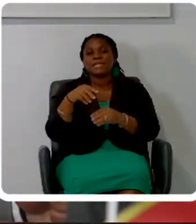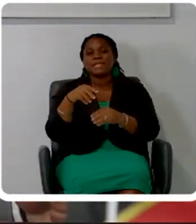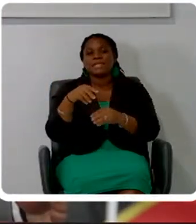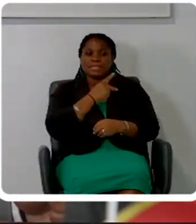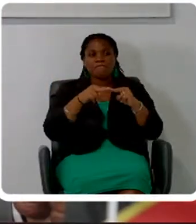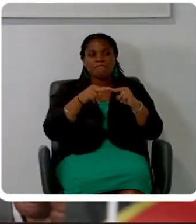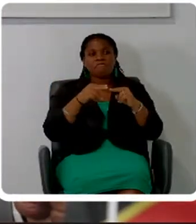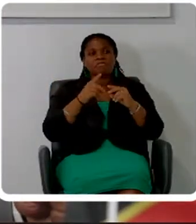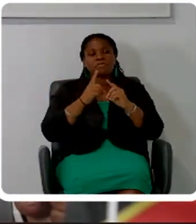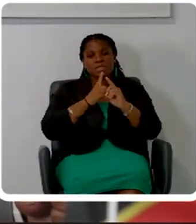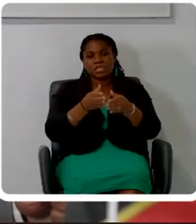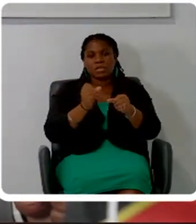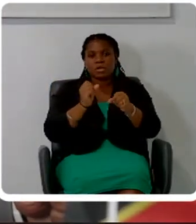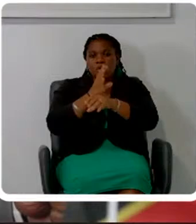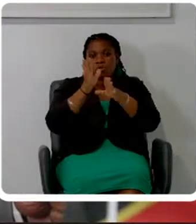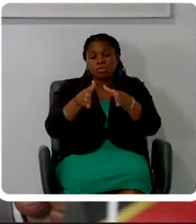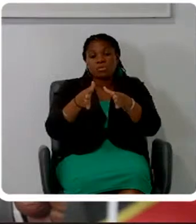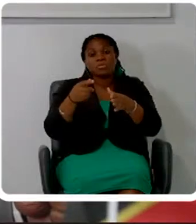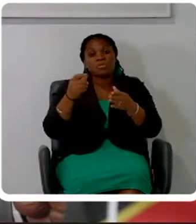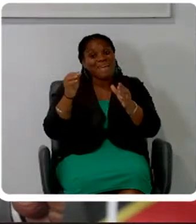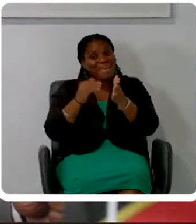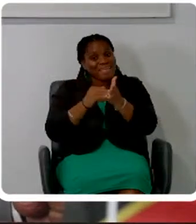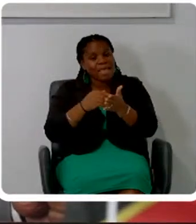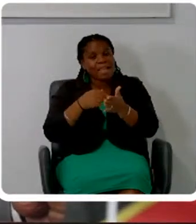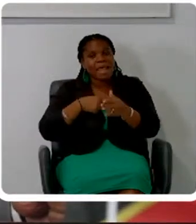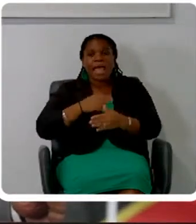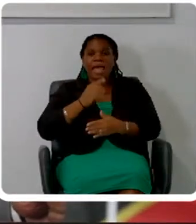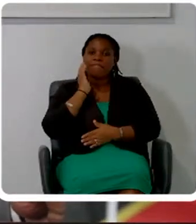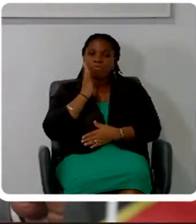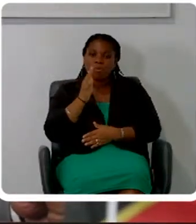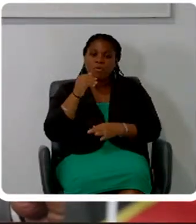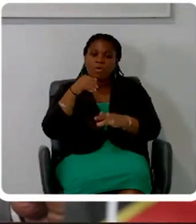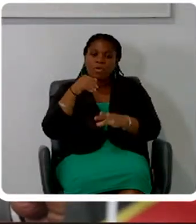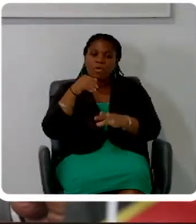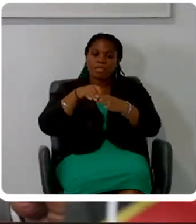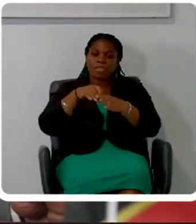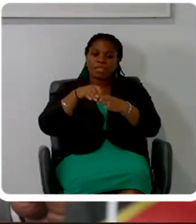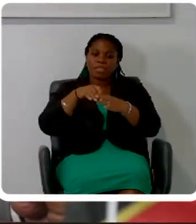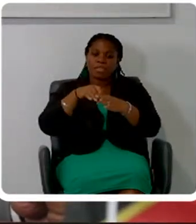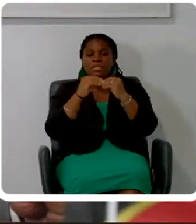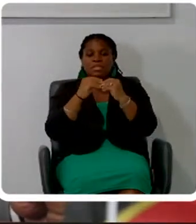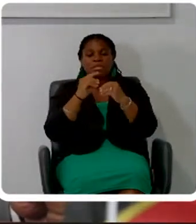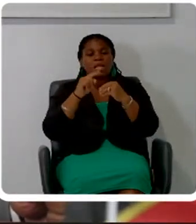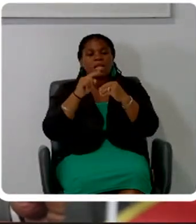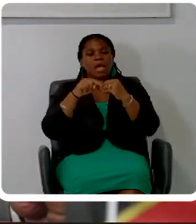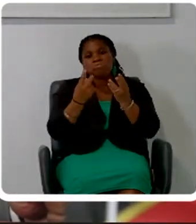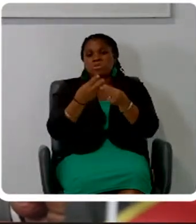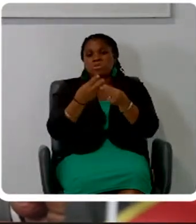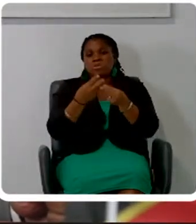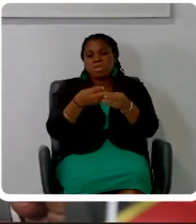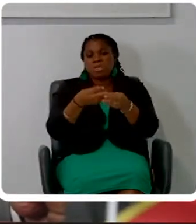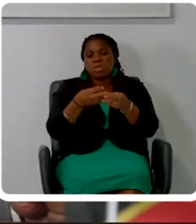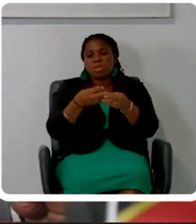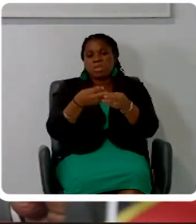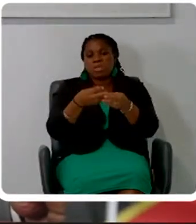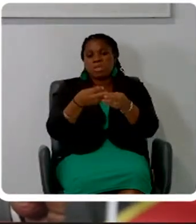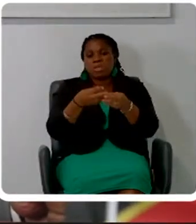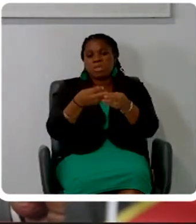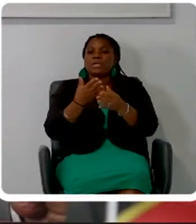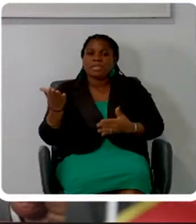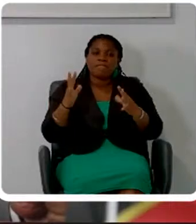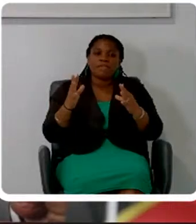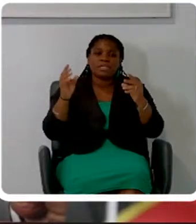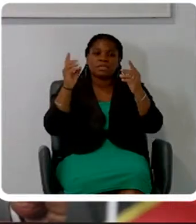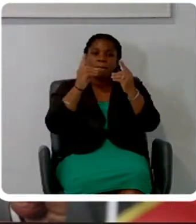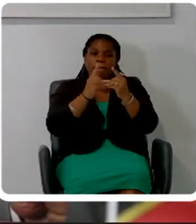I participated in that meeting directly, where we discussed a number of pertinent issues. I also met with the